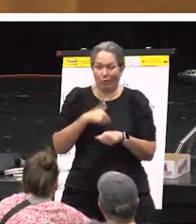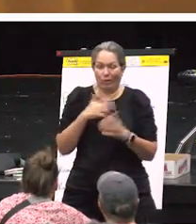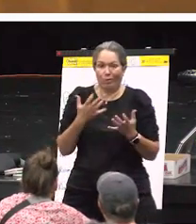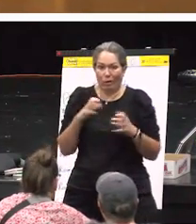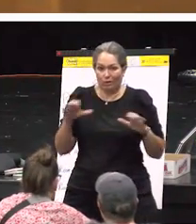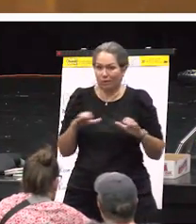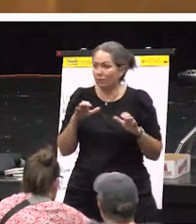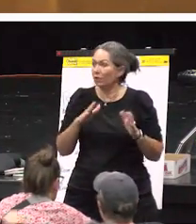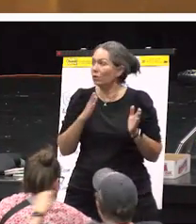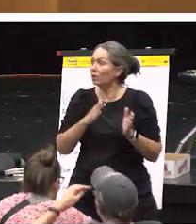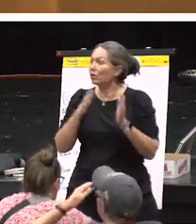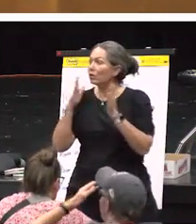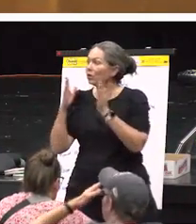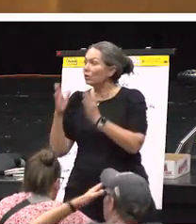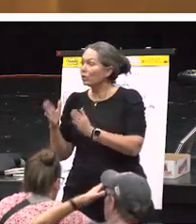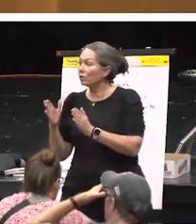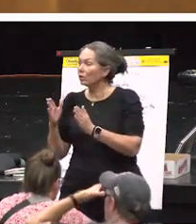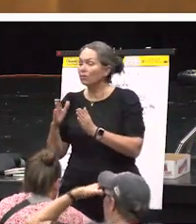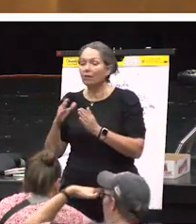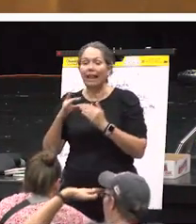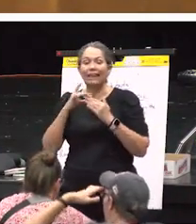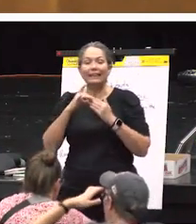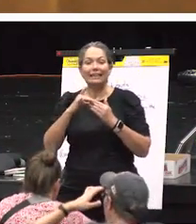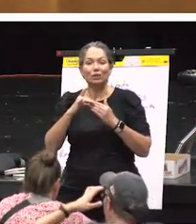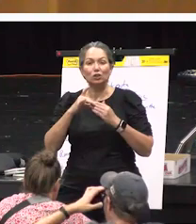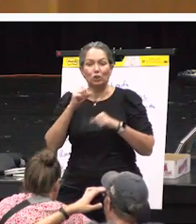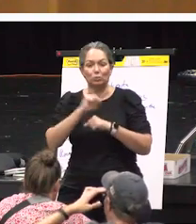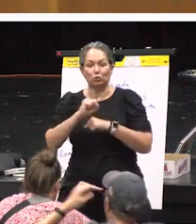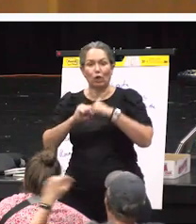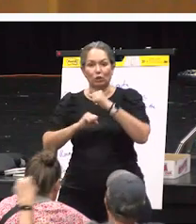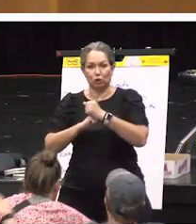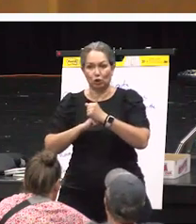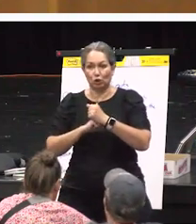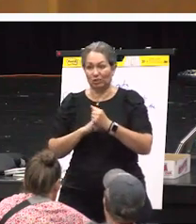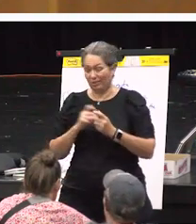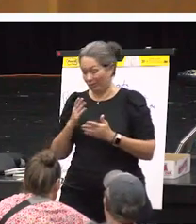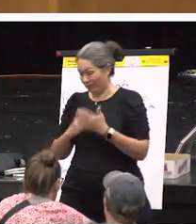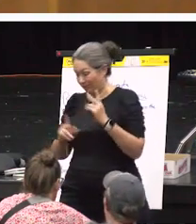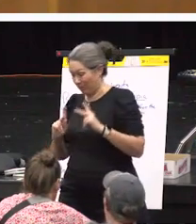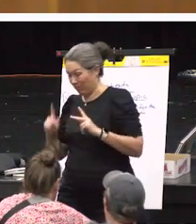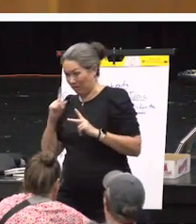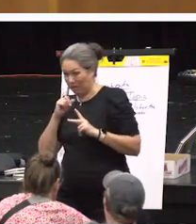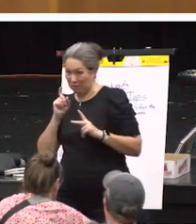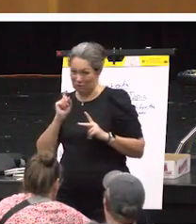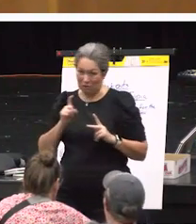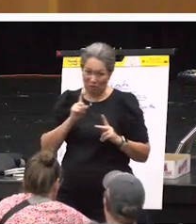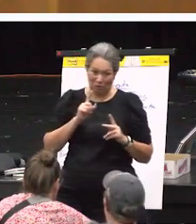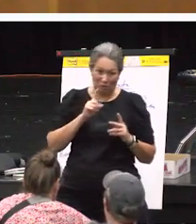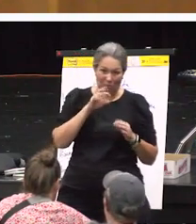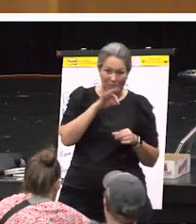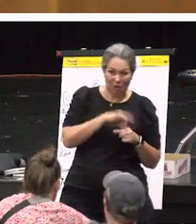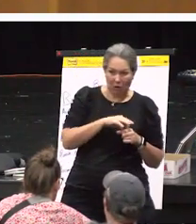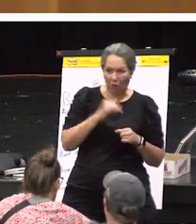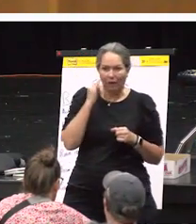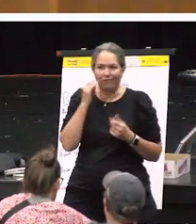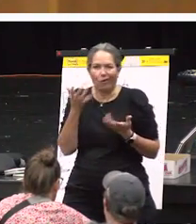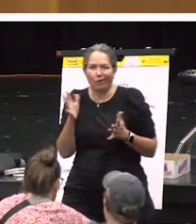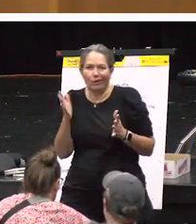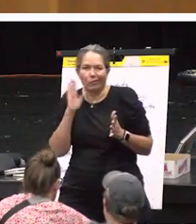Develop recovery and resilience leadership structure. Some people were asking, should we vote for this one or not if it's already going to happen?